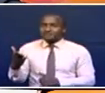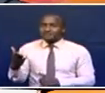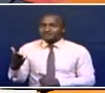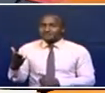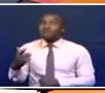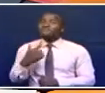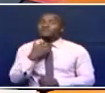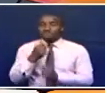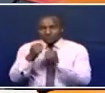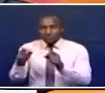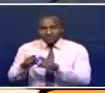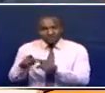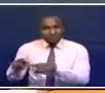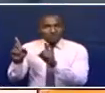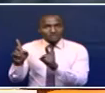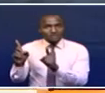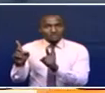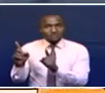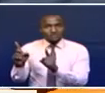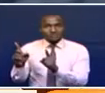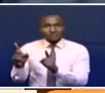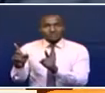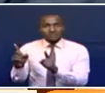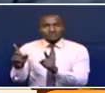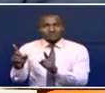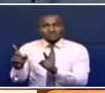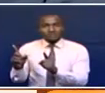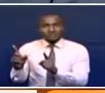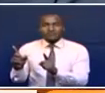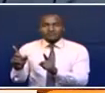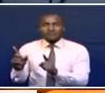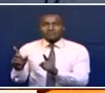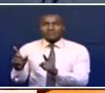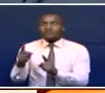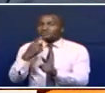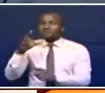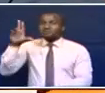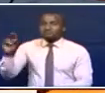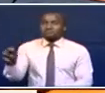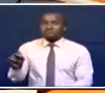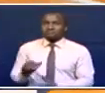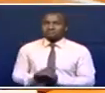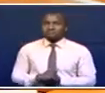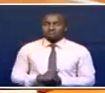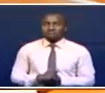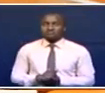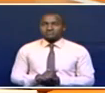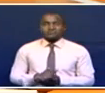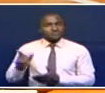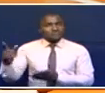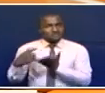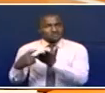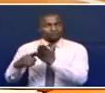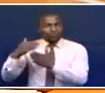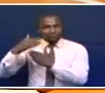voice as deep as yours, okay? No, my friend Stephen, no. That was the end of the discussion.